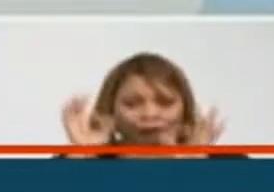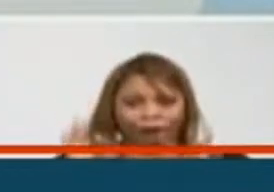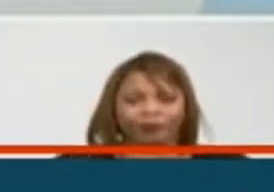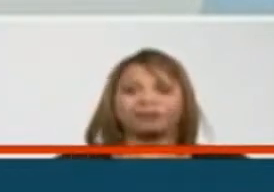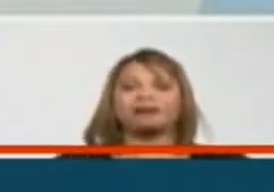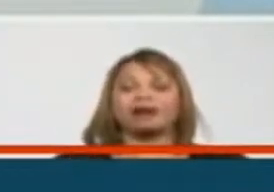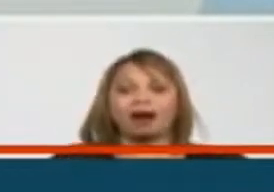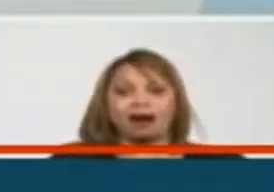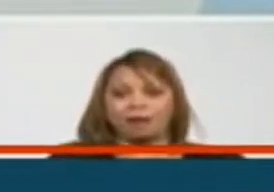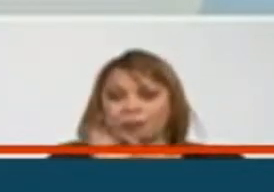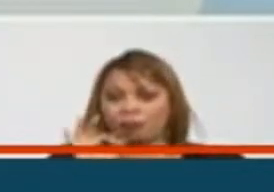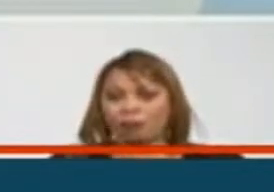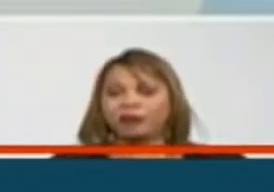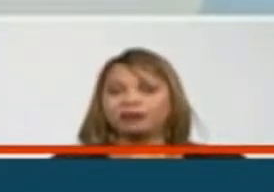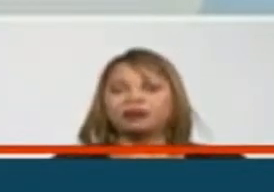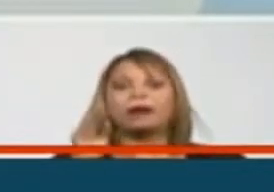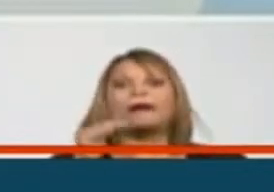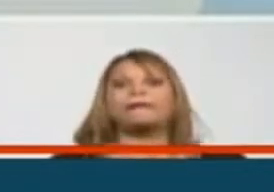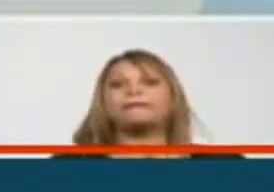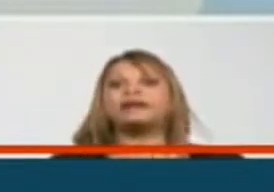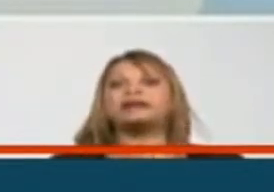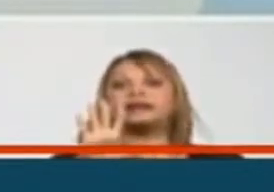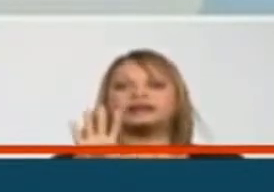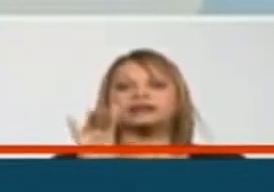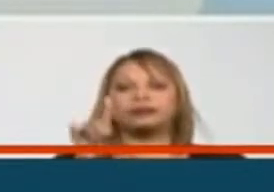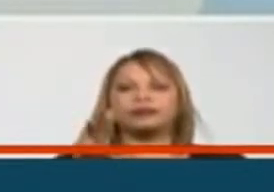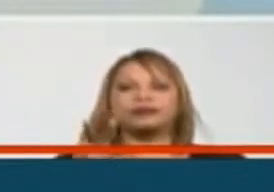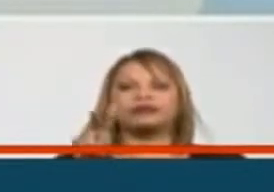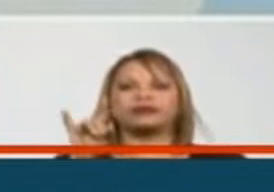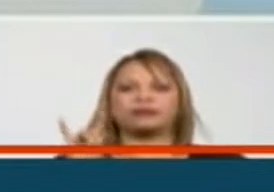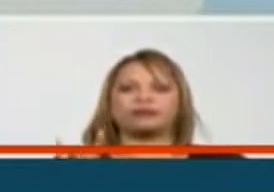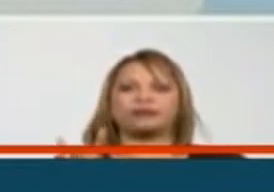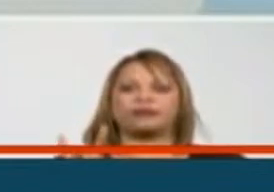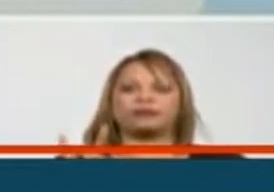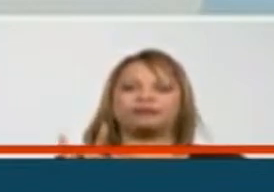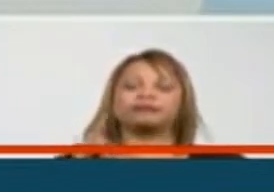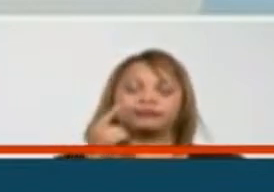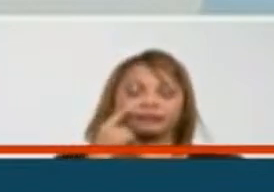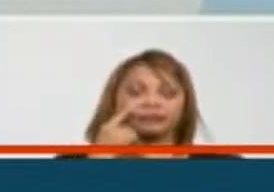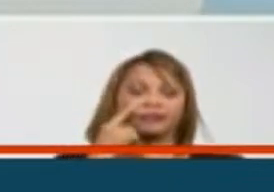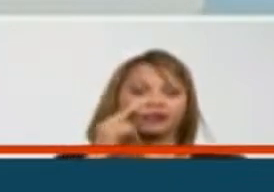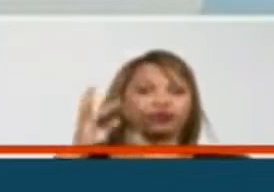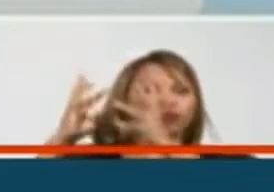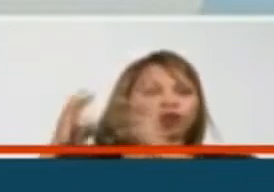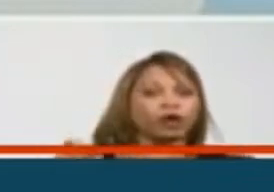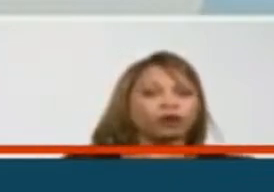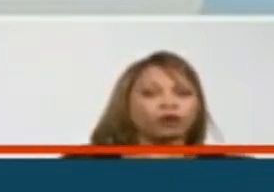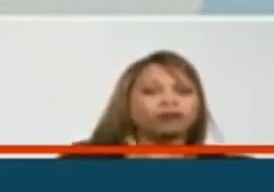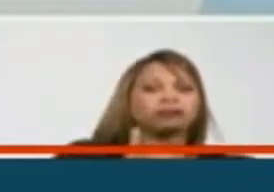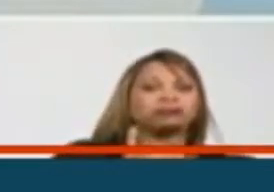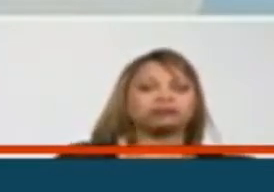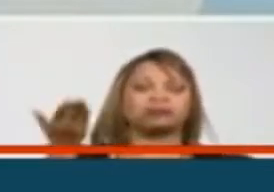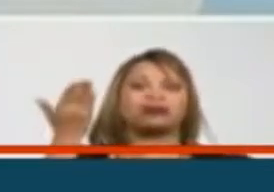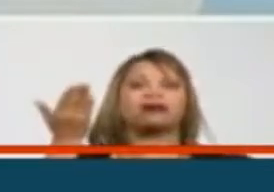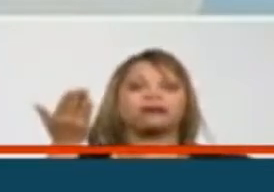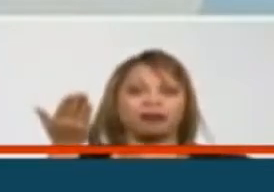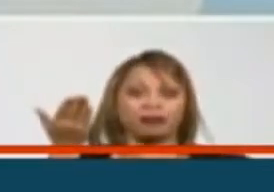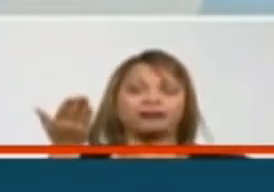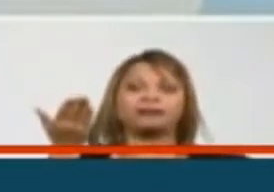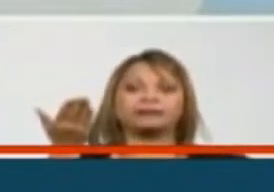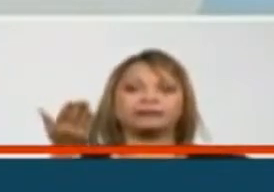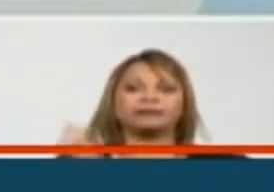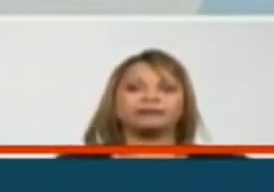1,529 are confirmed active cases. As you can see, a high figure, very high, which means the